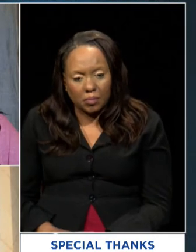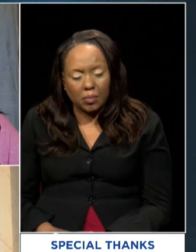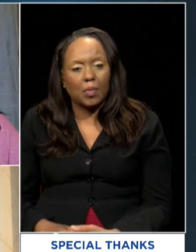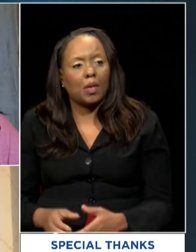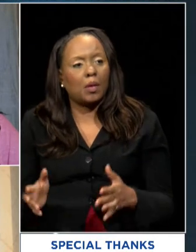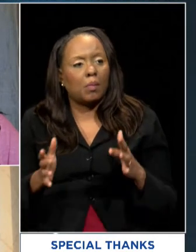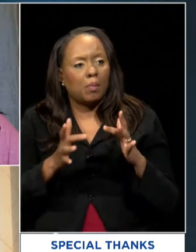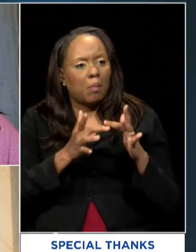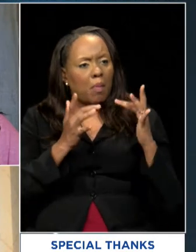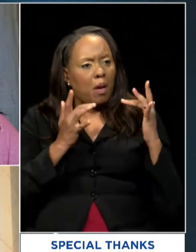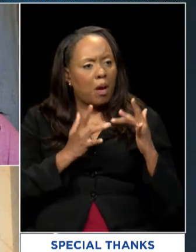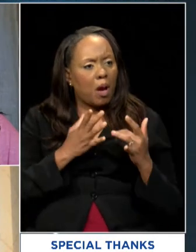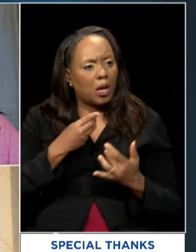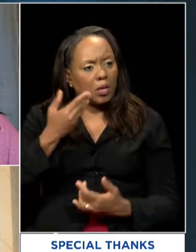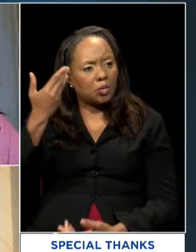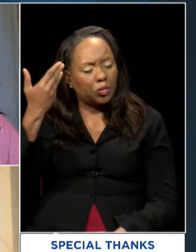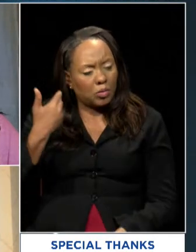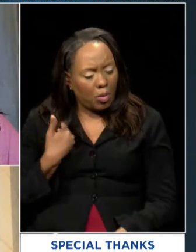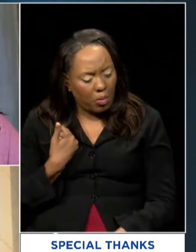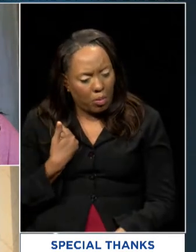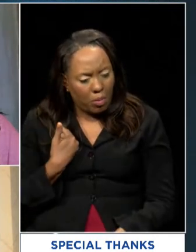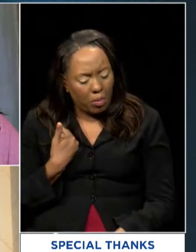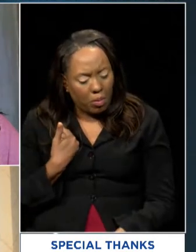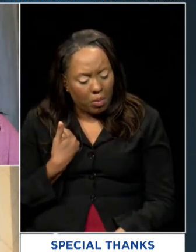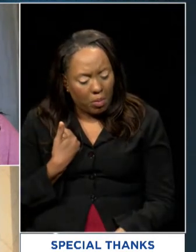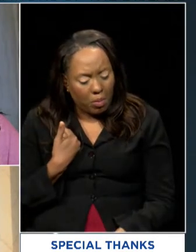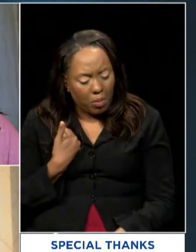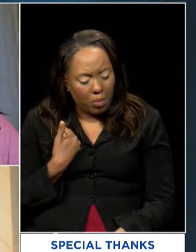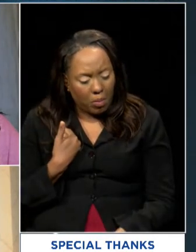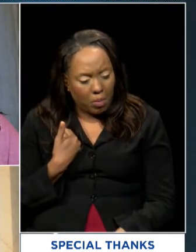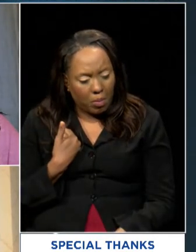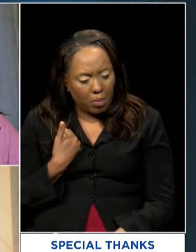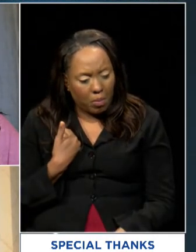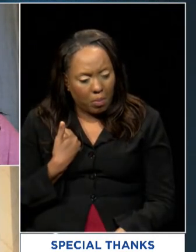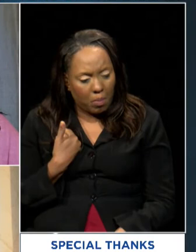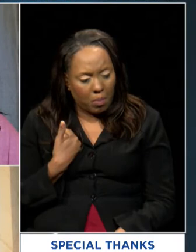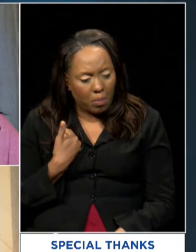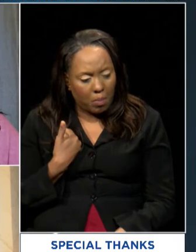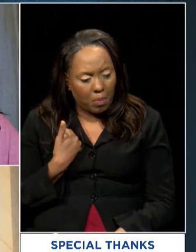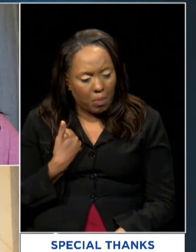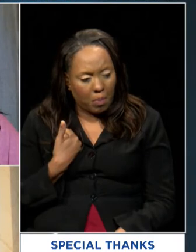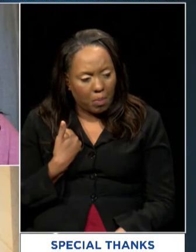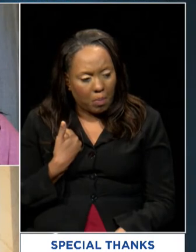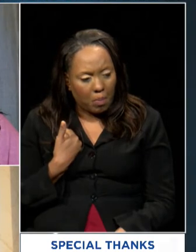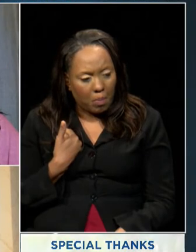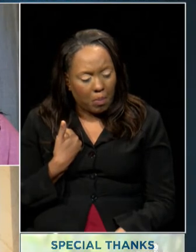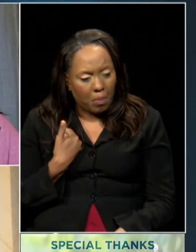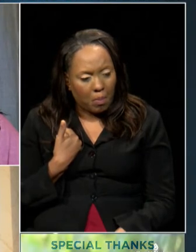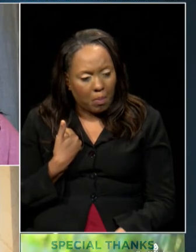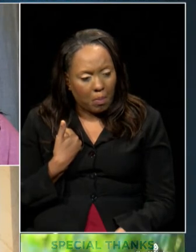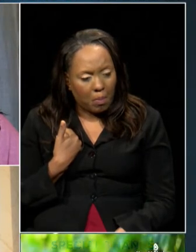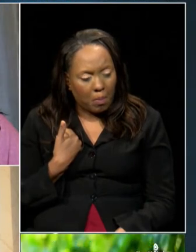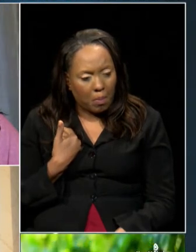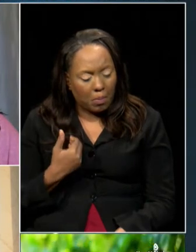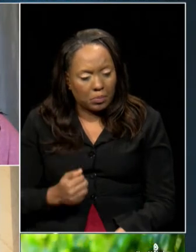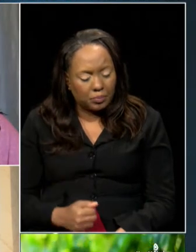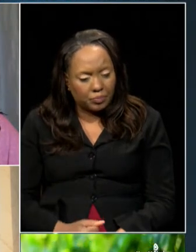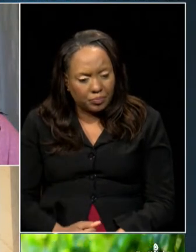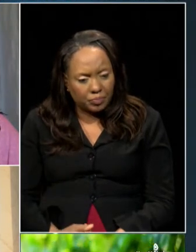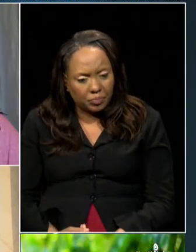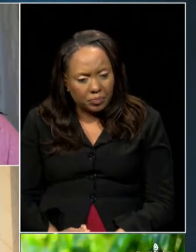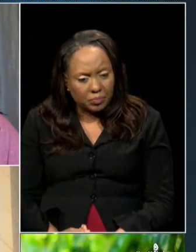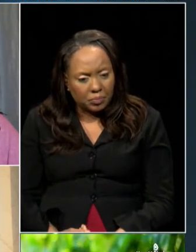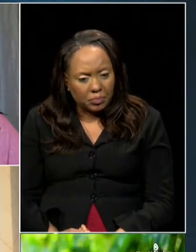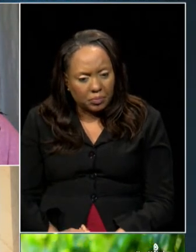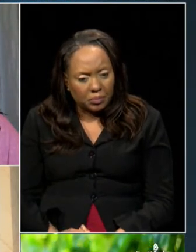What does it do to develop vitamin K in your blood that causes you then